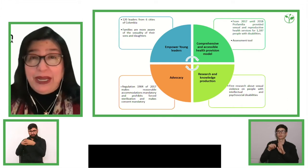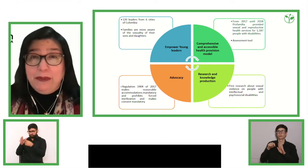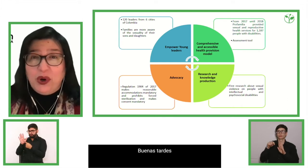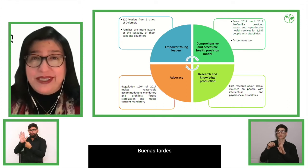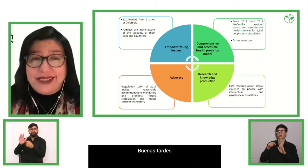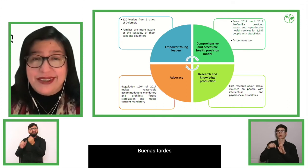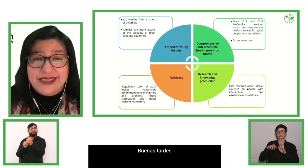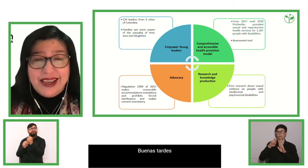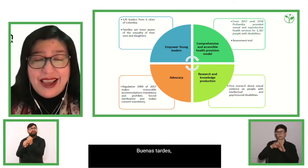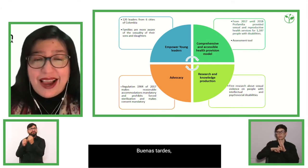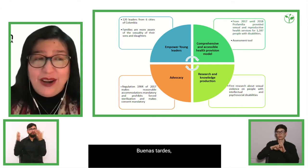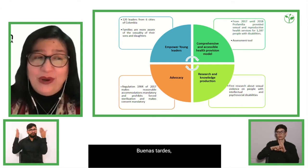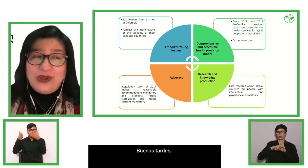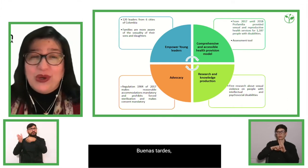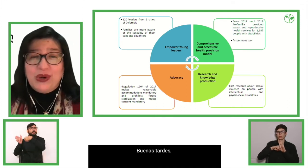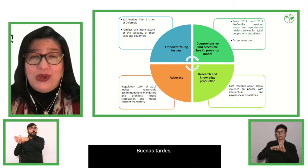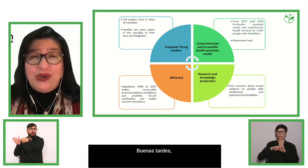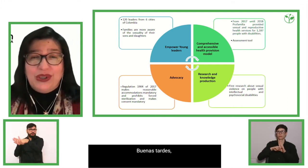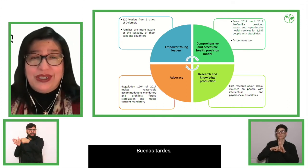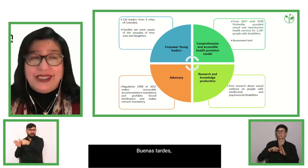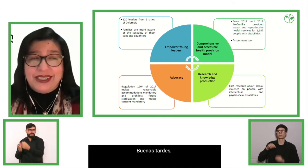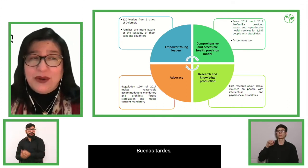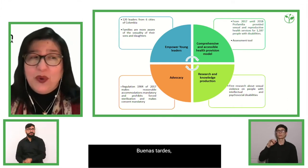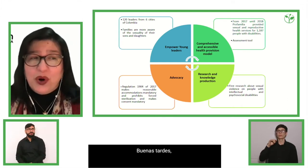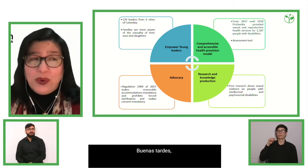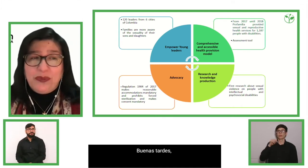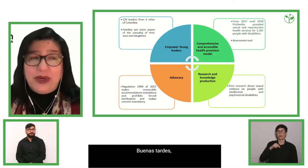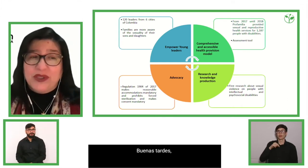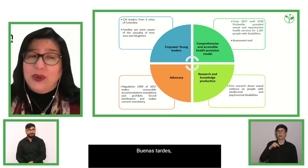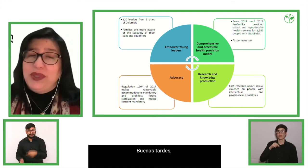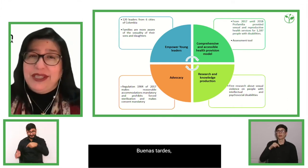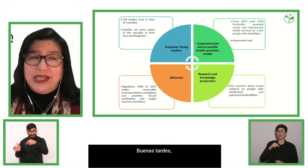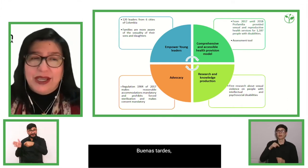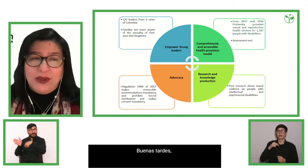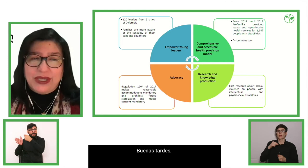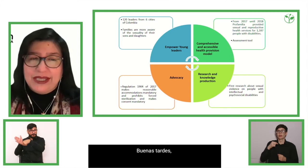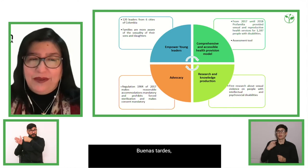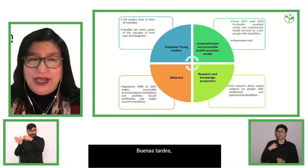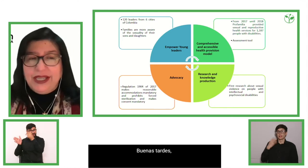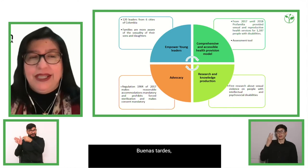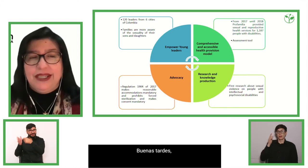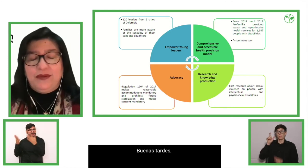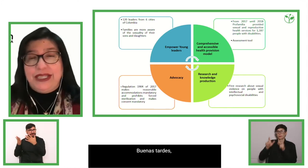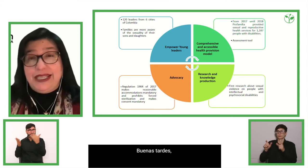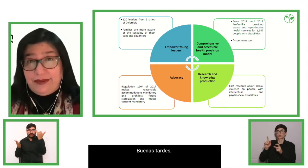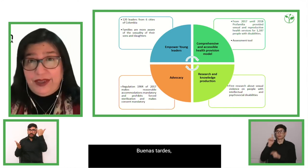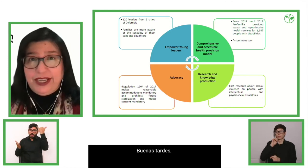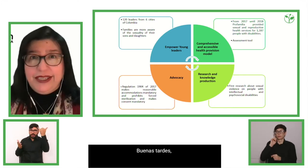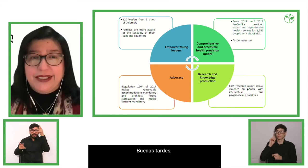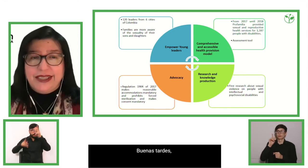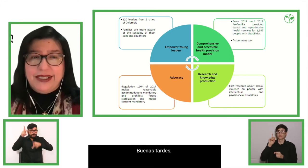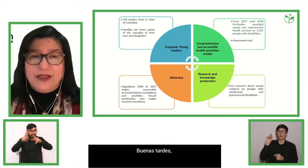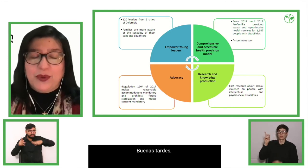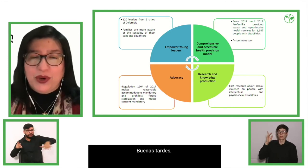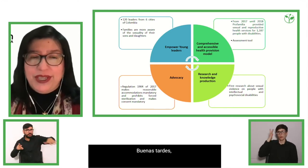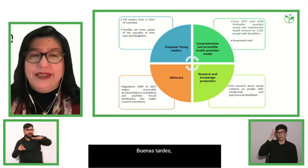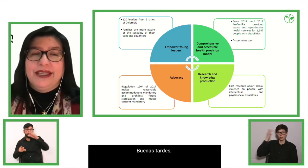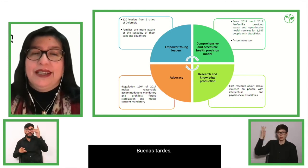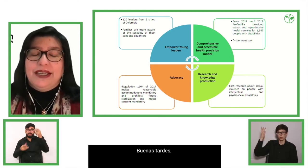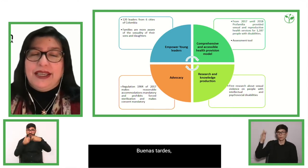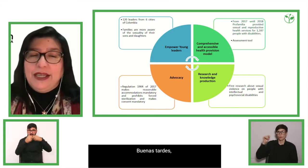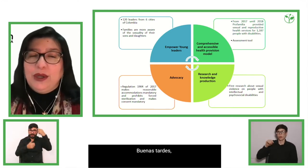Family Voices. And also, I work with persons with intellectual disabilities in this